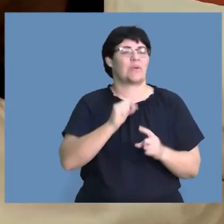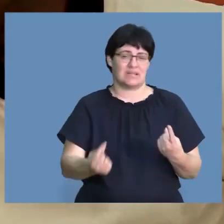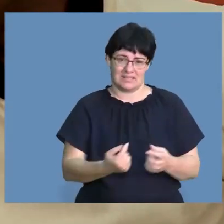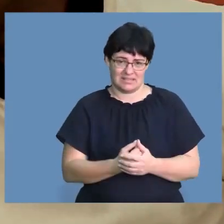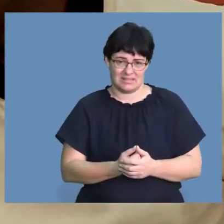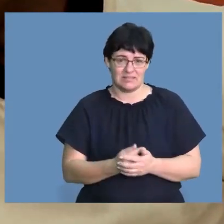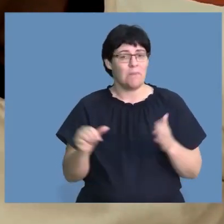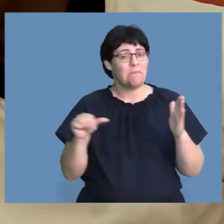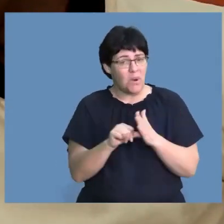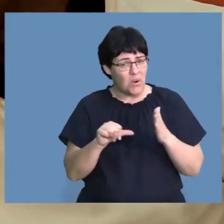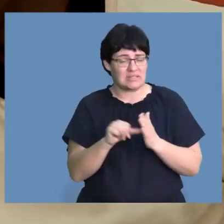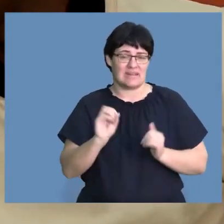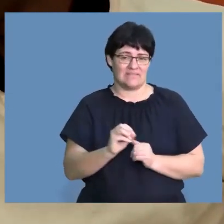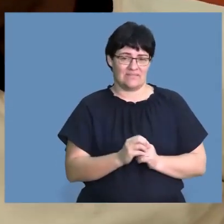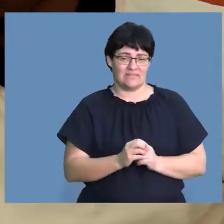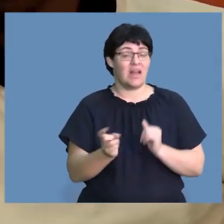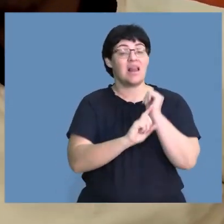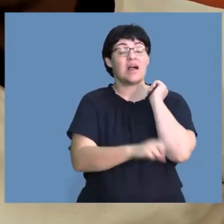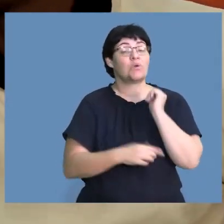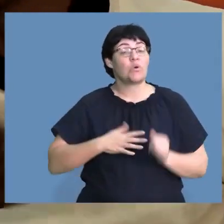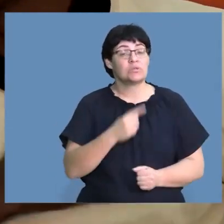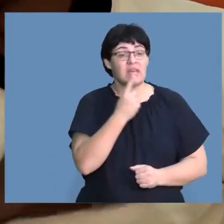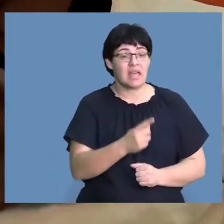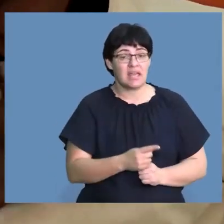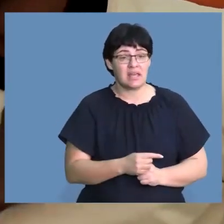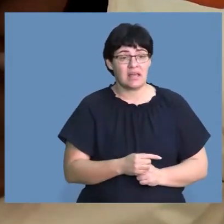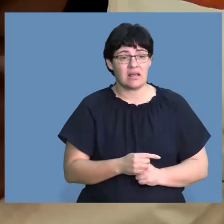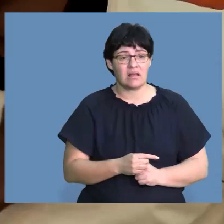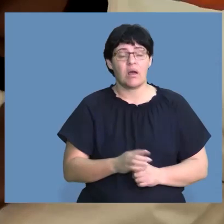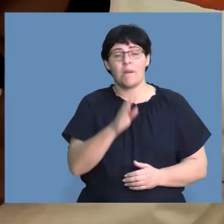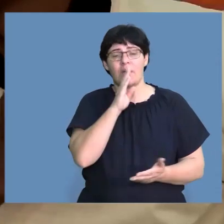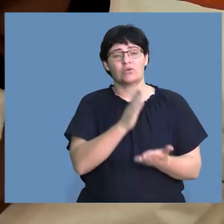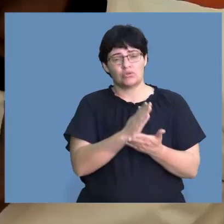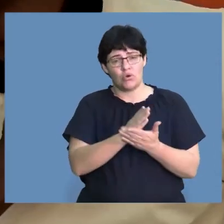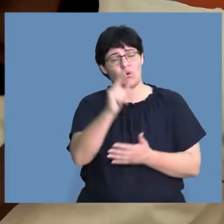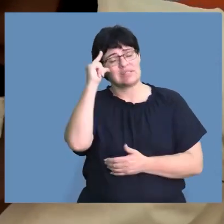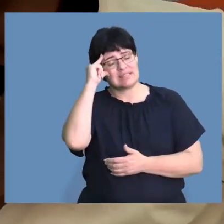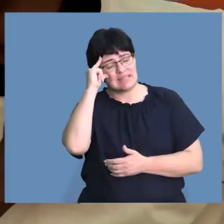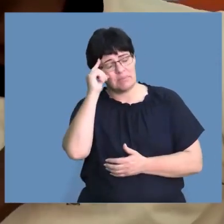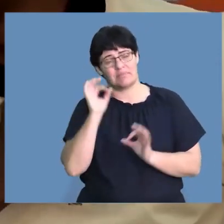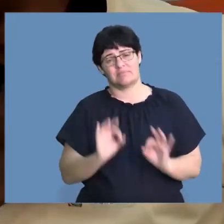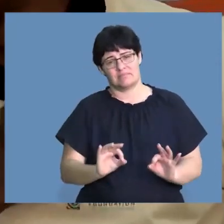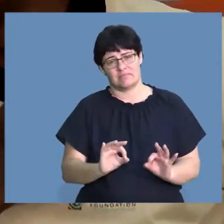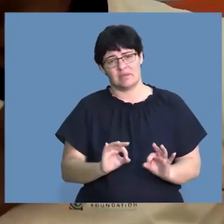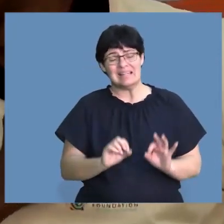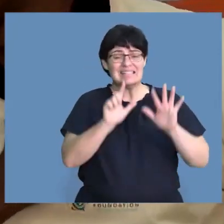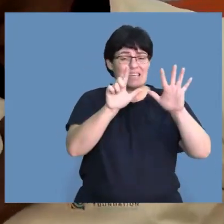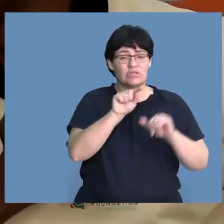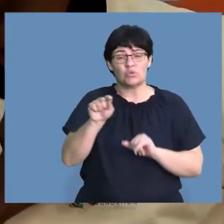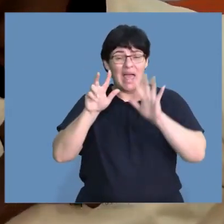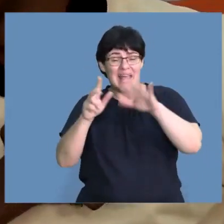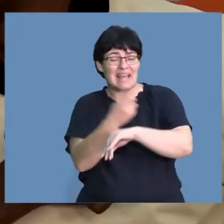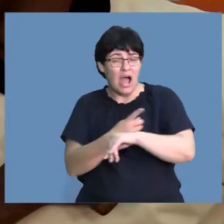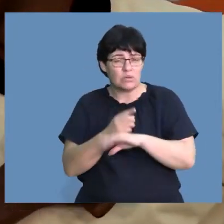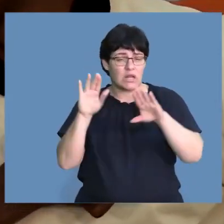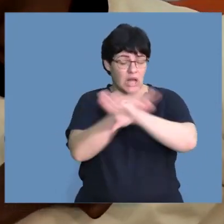can't swallow. It's very important. And the last thing I need to say is sleep. Please make sure you sleep. You should get a good 7